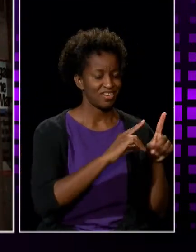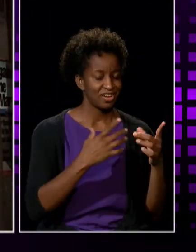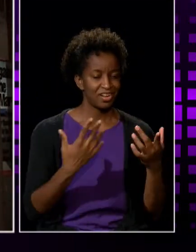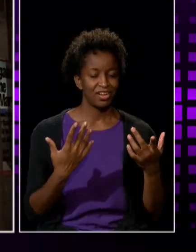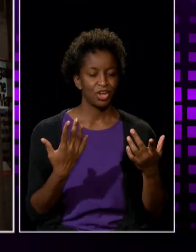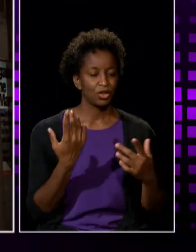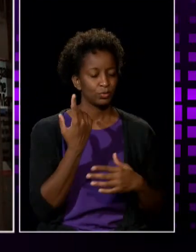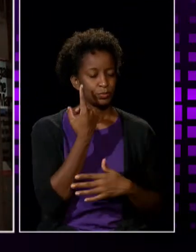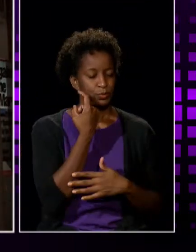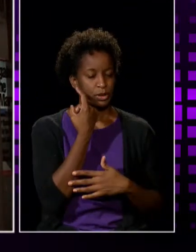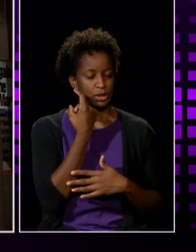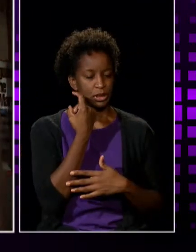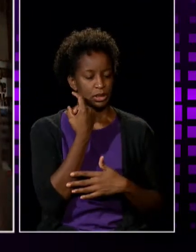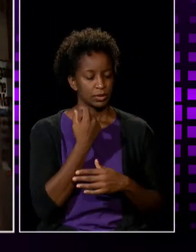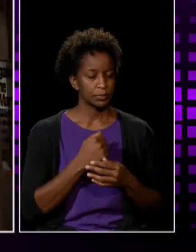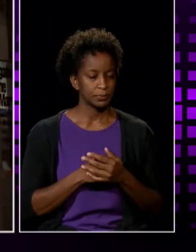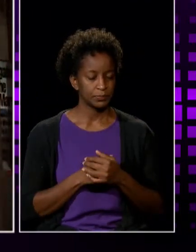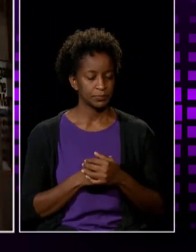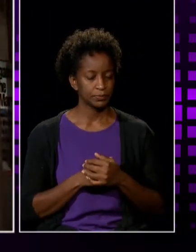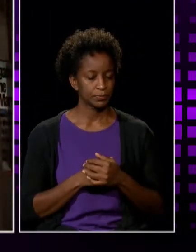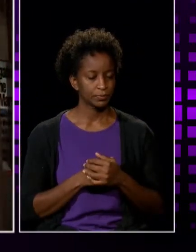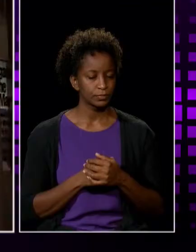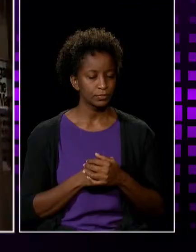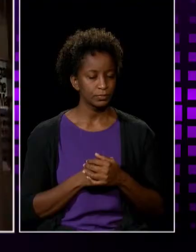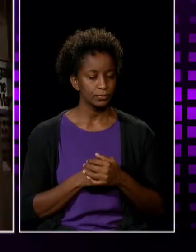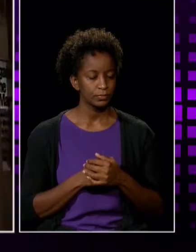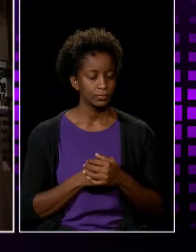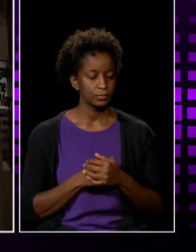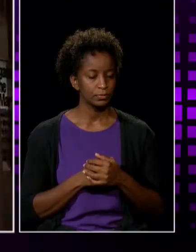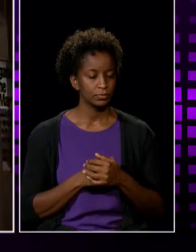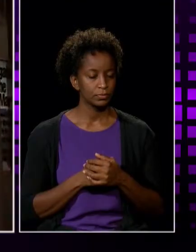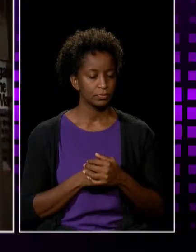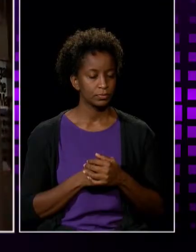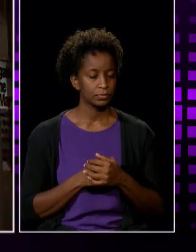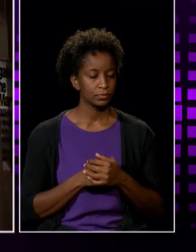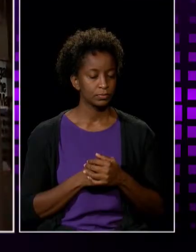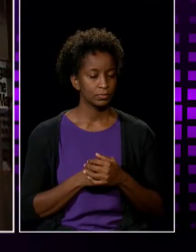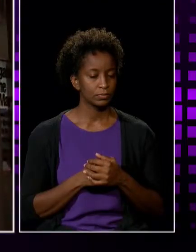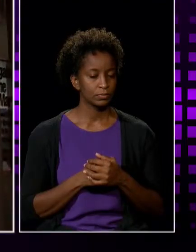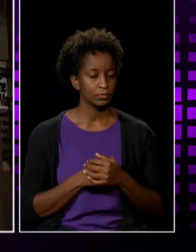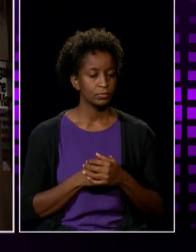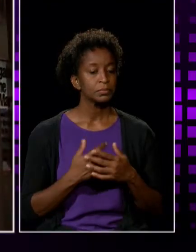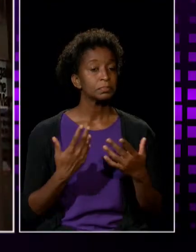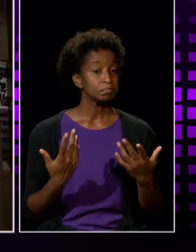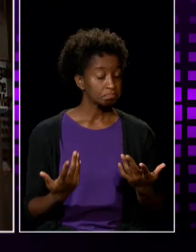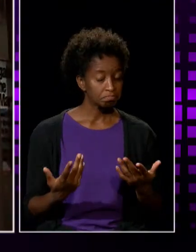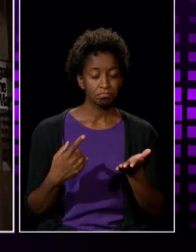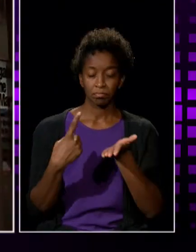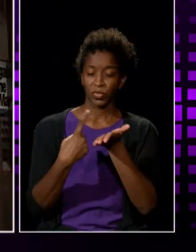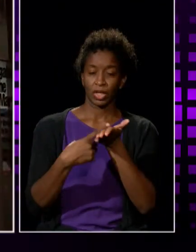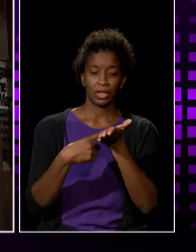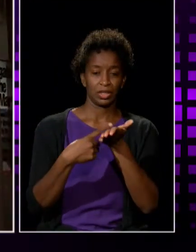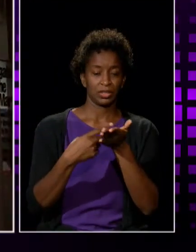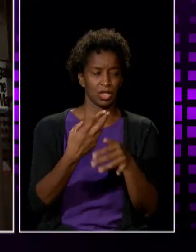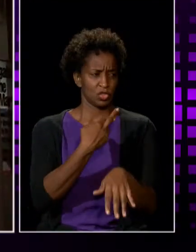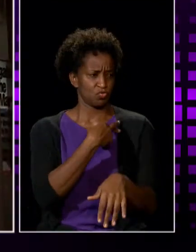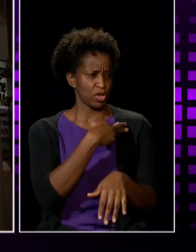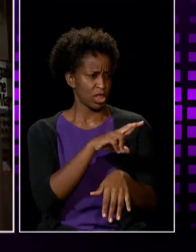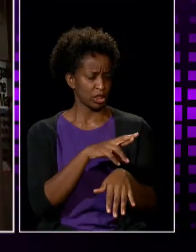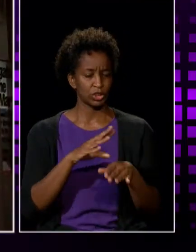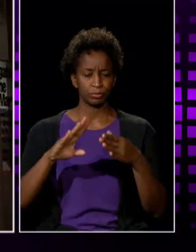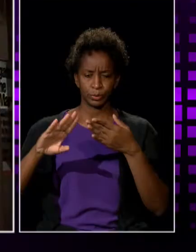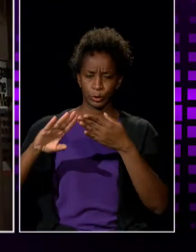recently the challenges we had with respect to the place of religion in society. And all of these